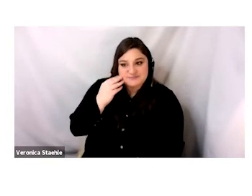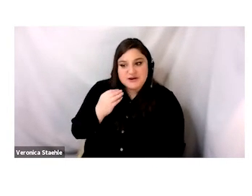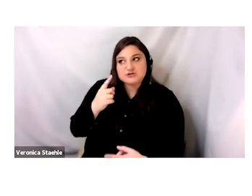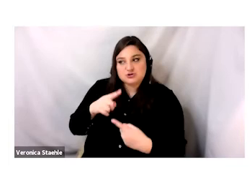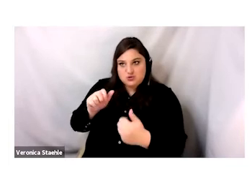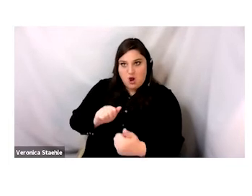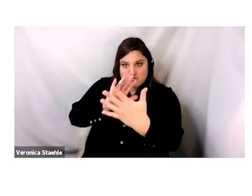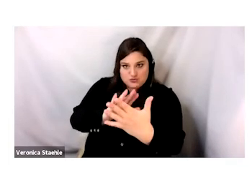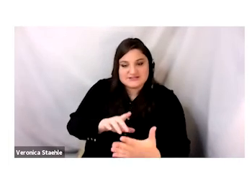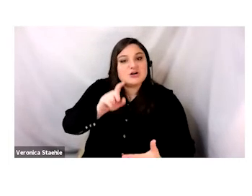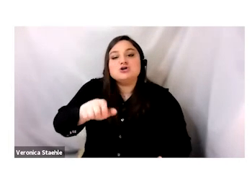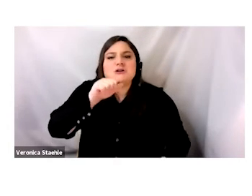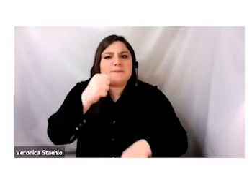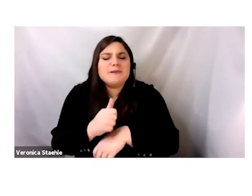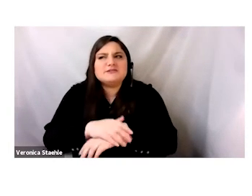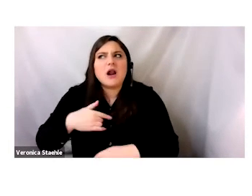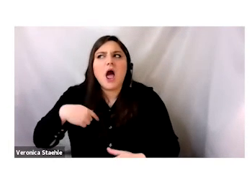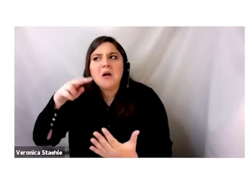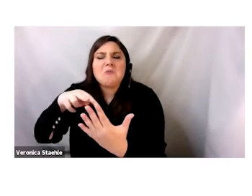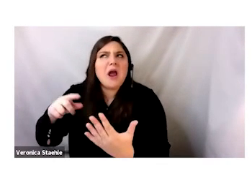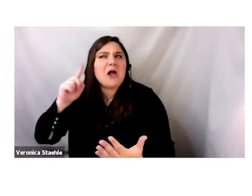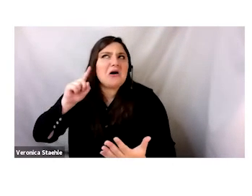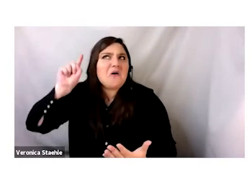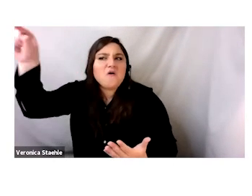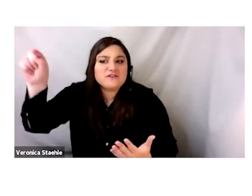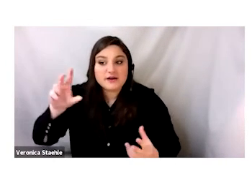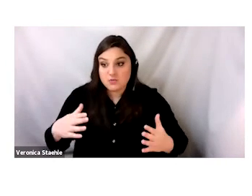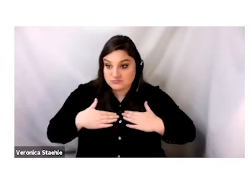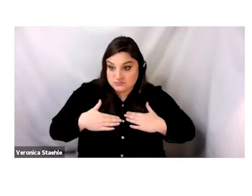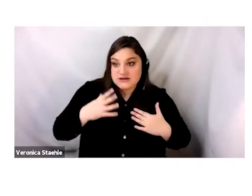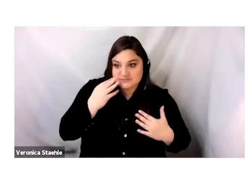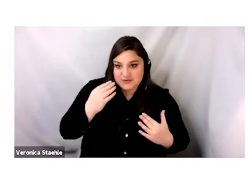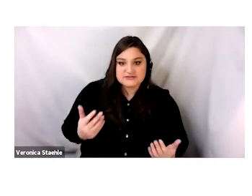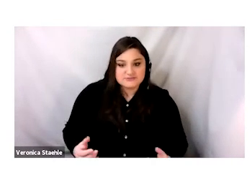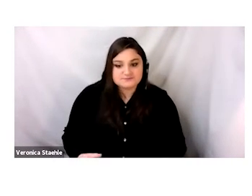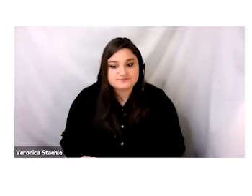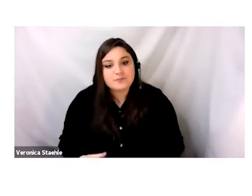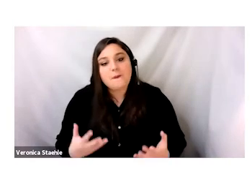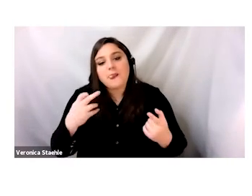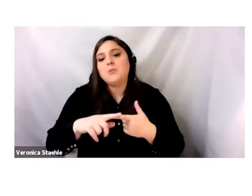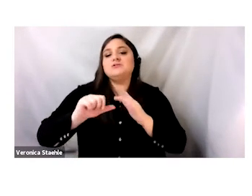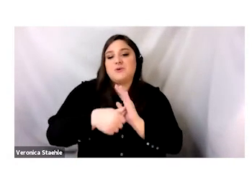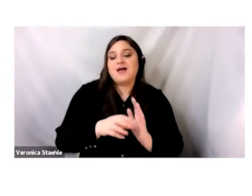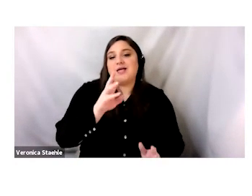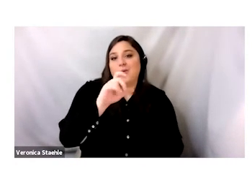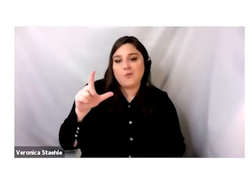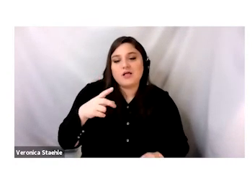I read this in a book, okay? I want to highlight Will, that stated that I am a redesigner for justice, for social